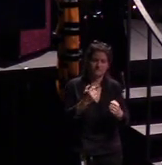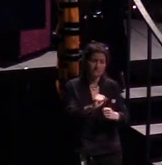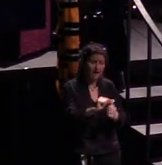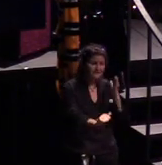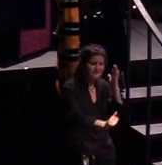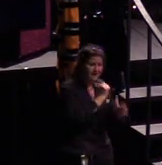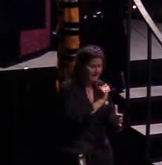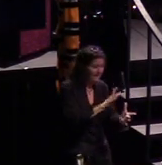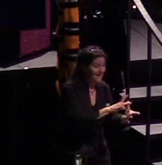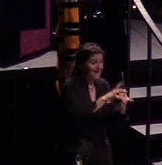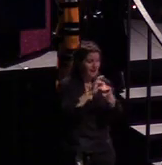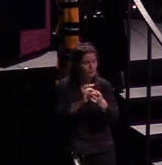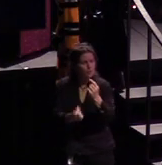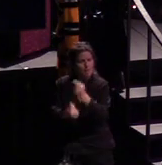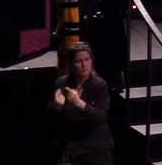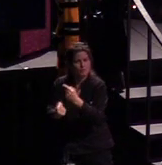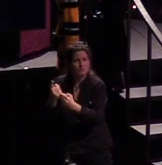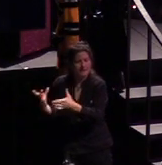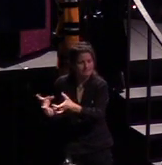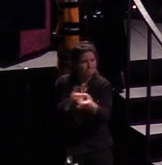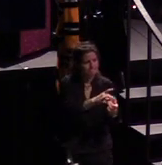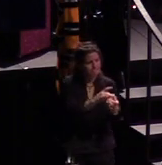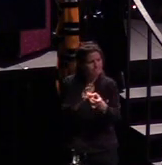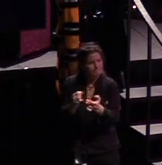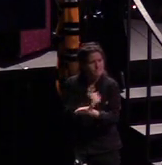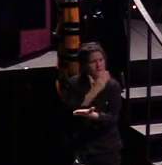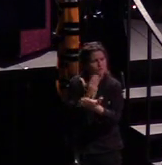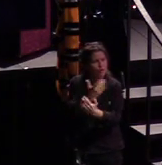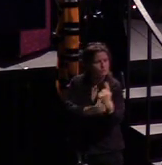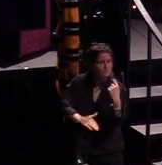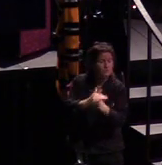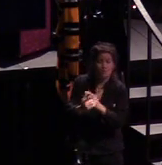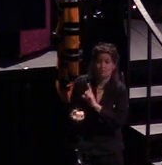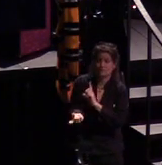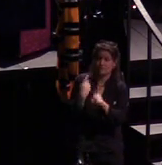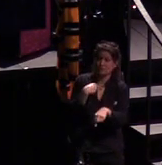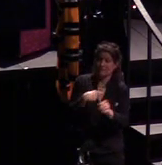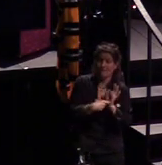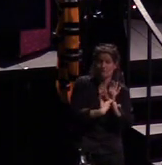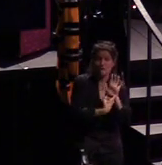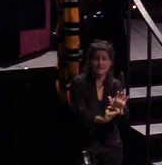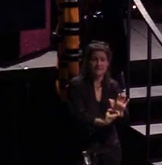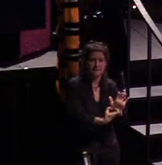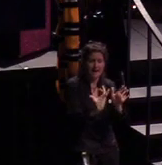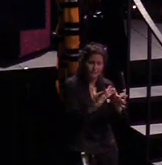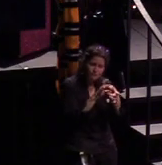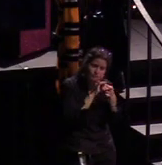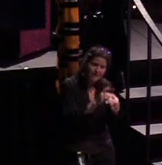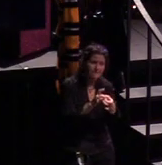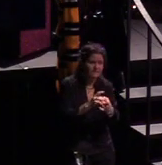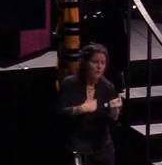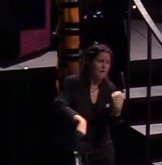to opportunity and make a society that is responsive representative and relevant for